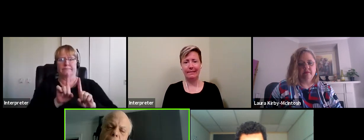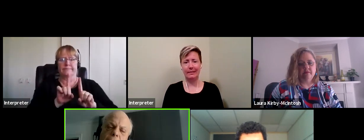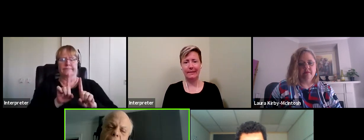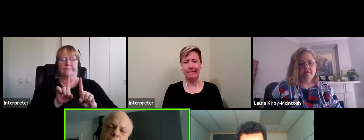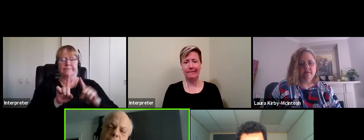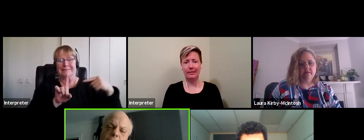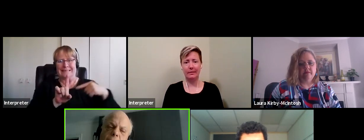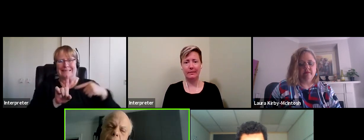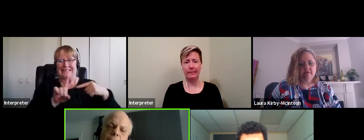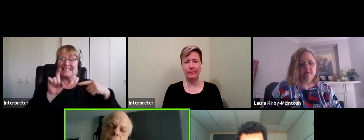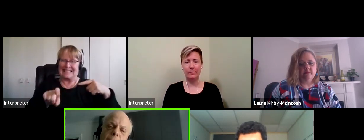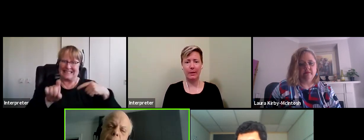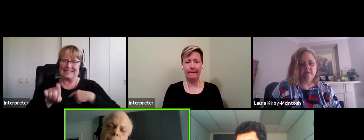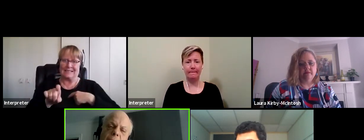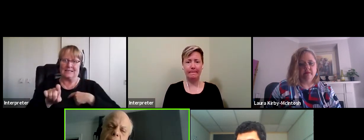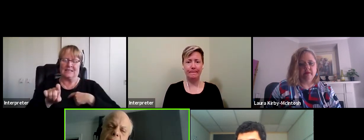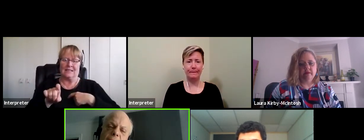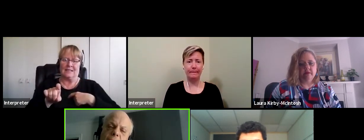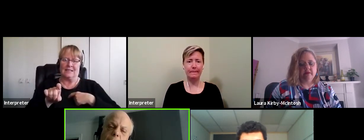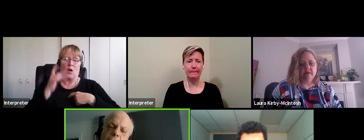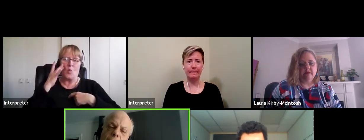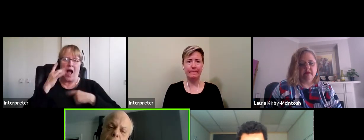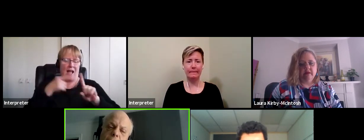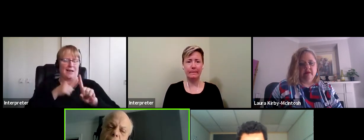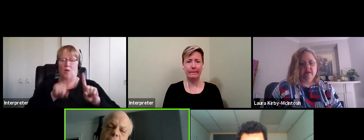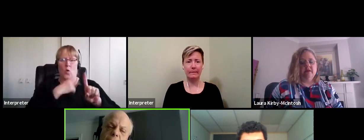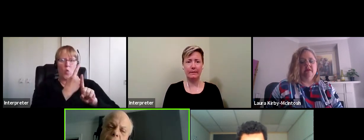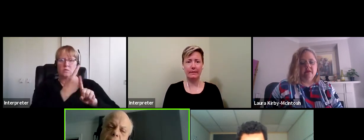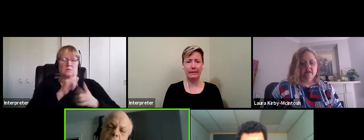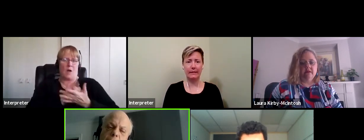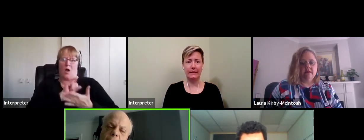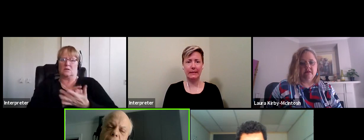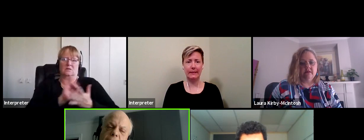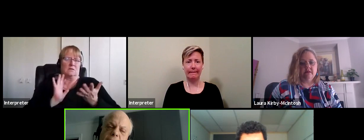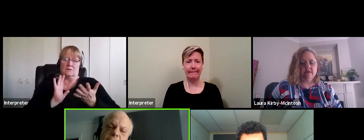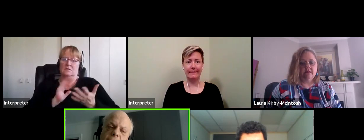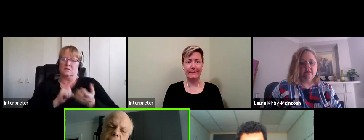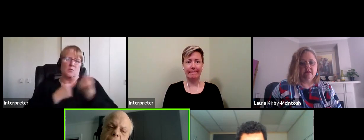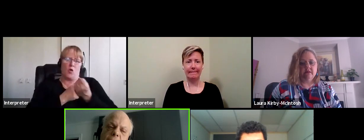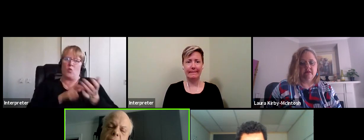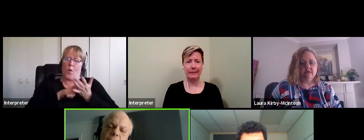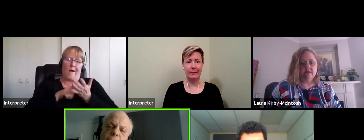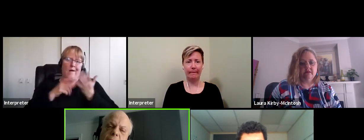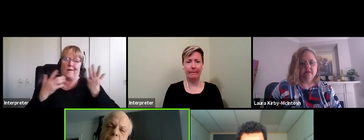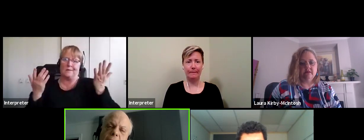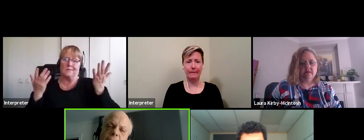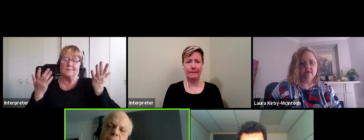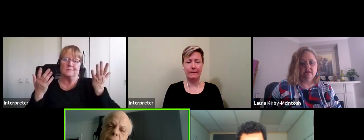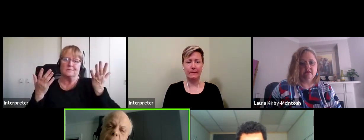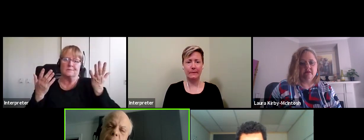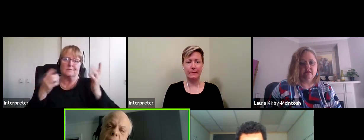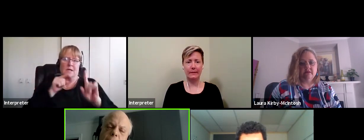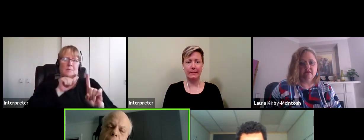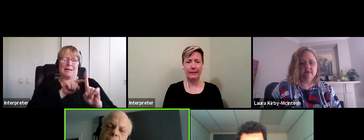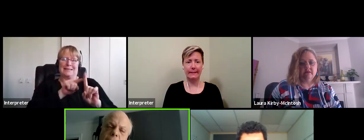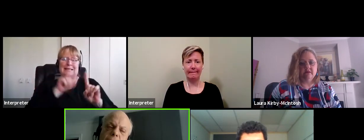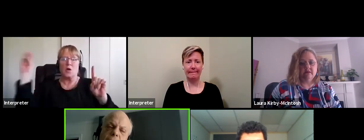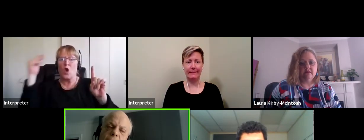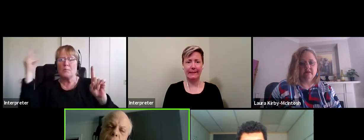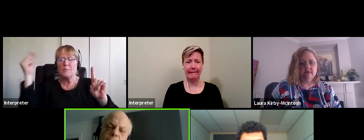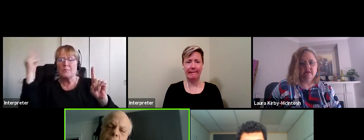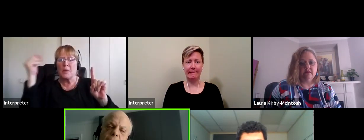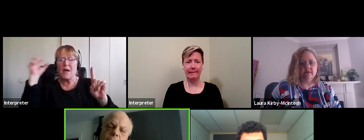with them because they can't go on their own. They need the supported assistance, and yet they may have an EMT or